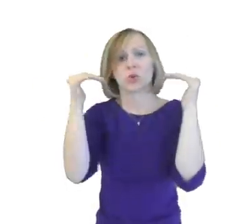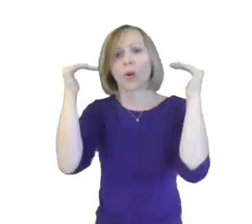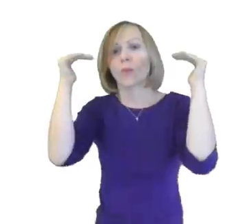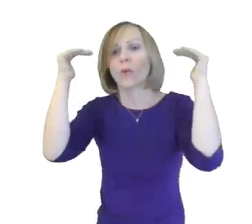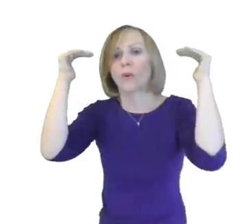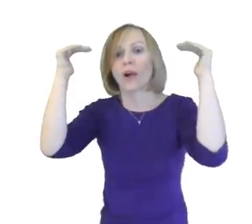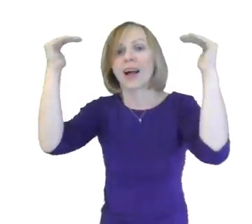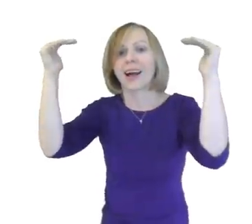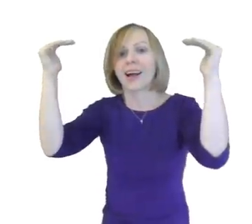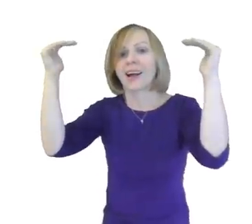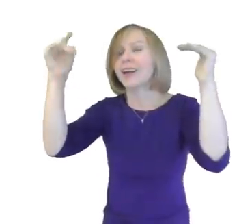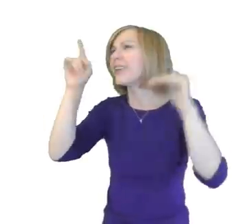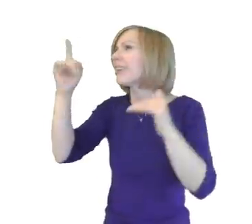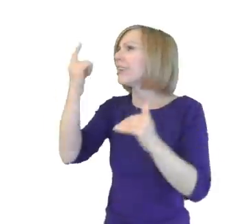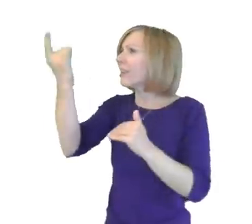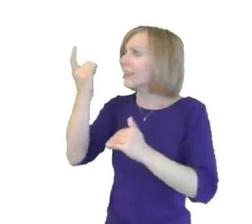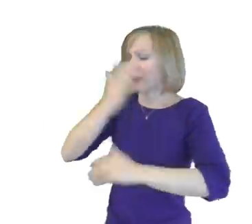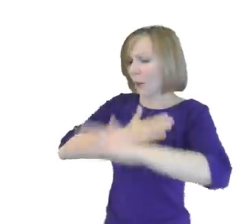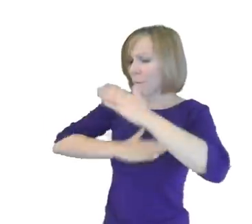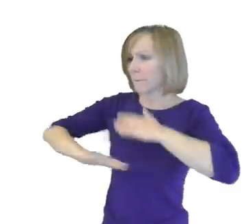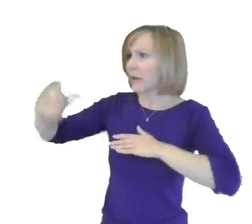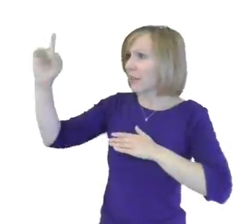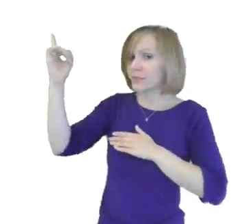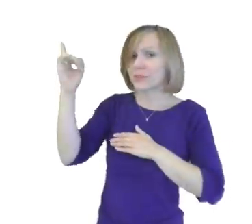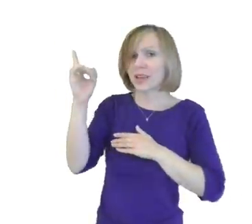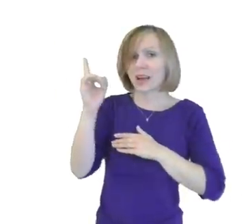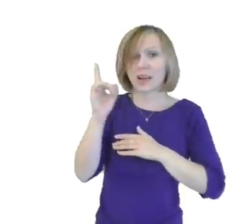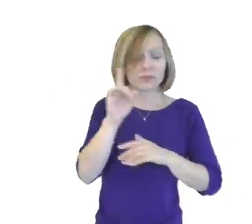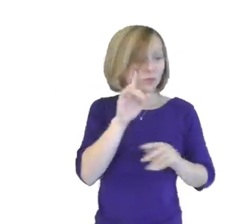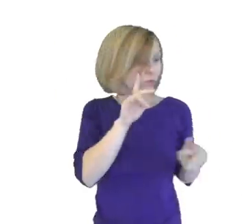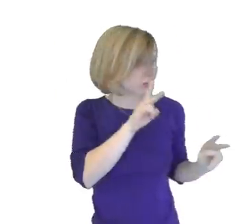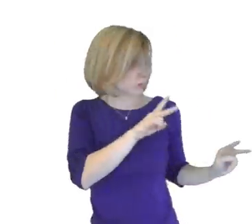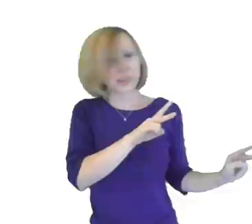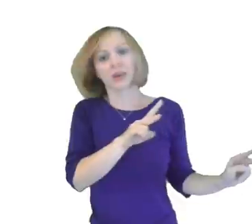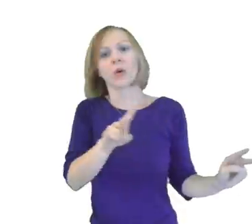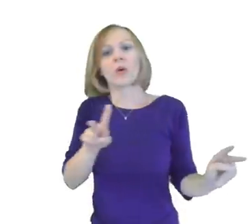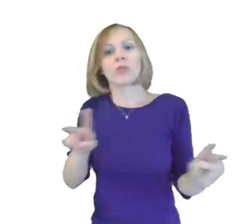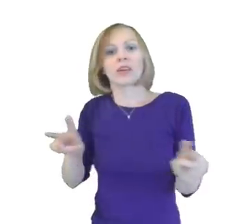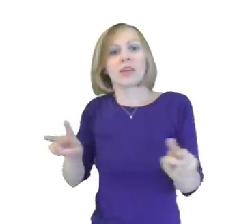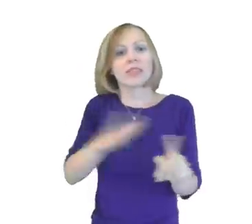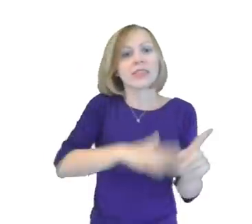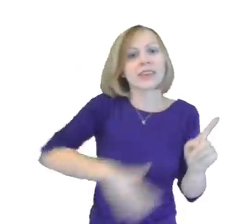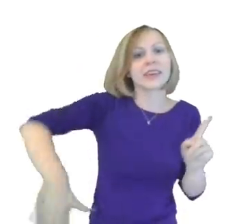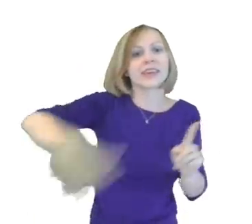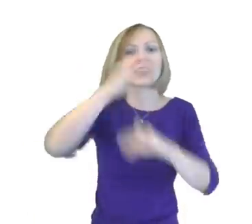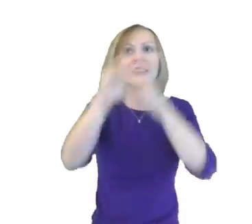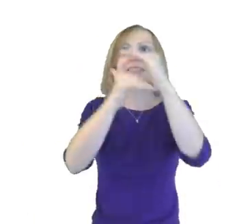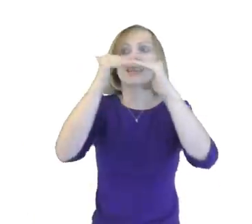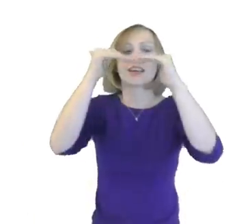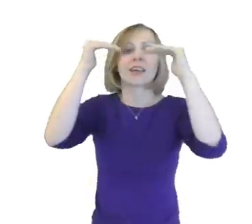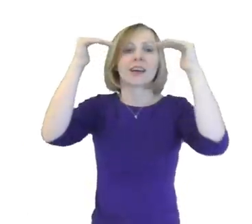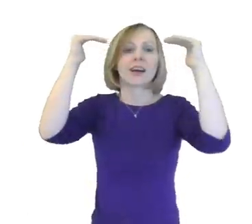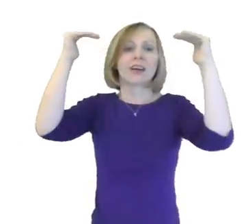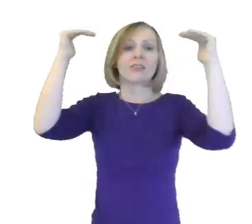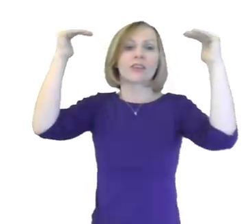dwelling so high, and yet humbleth himself to behold the